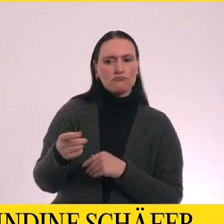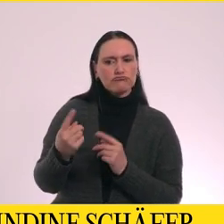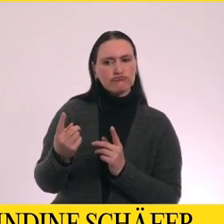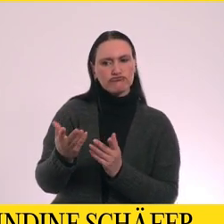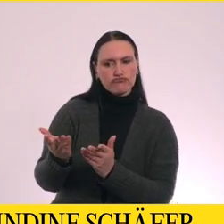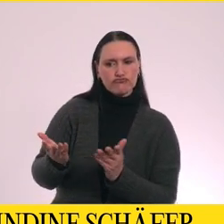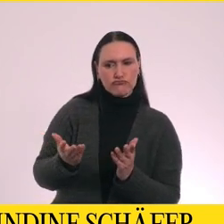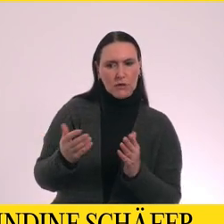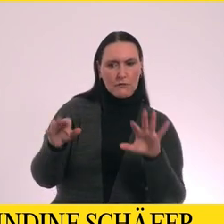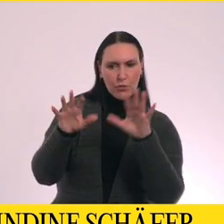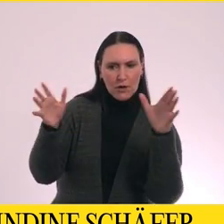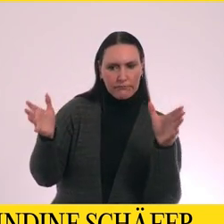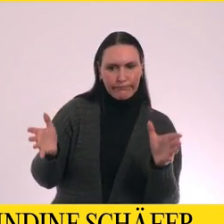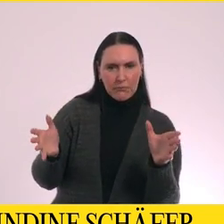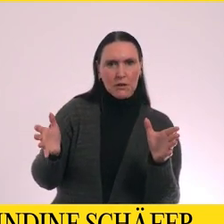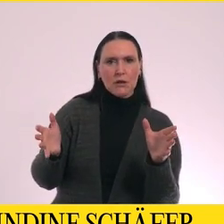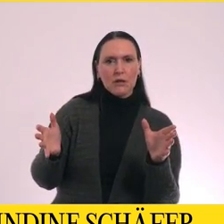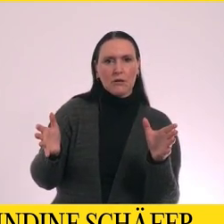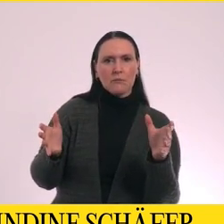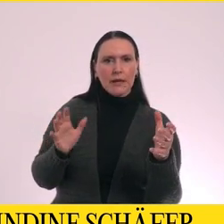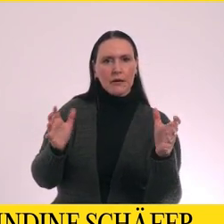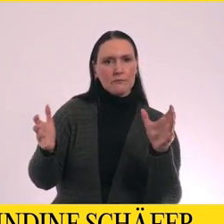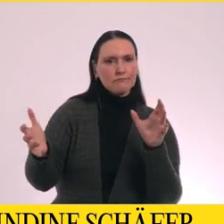then radiates out to